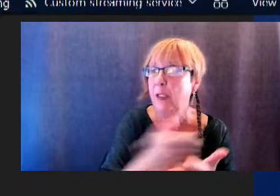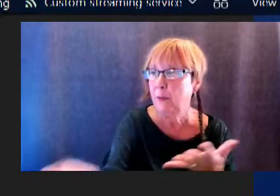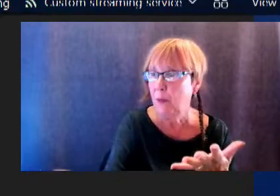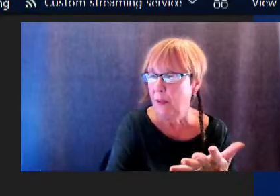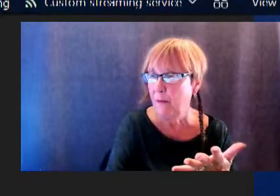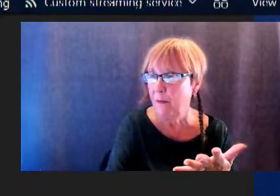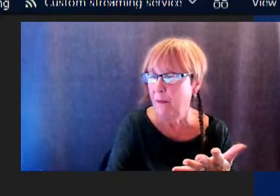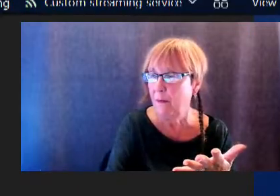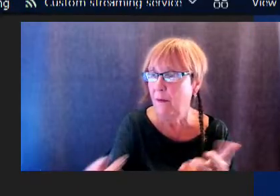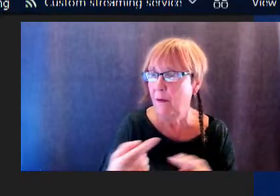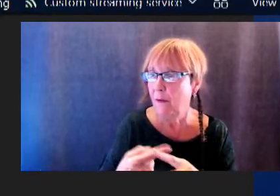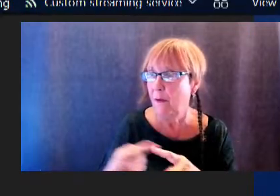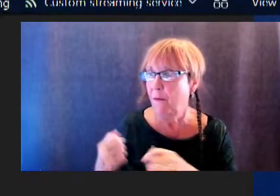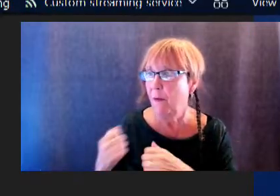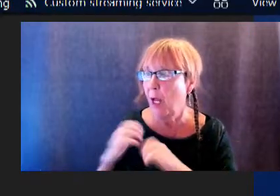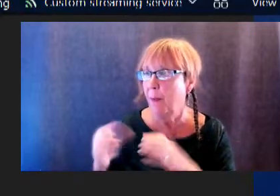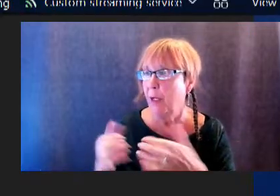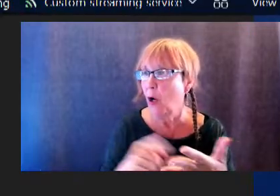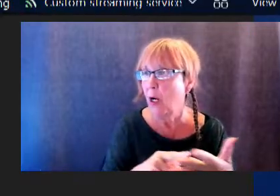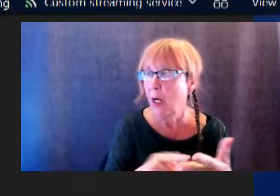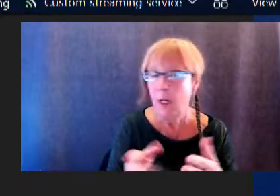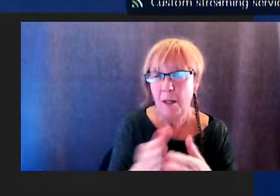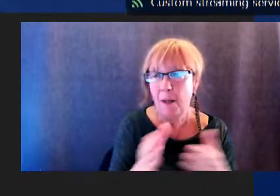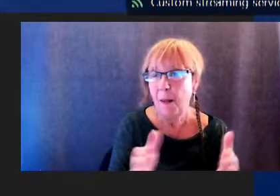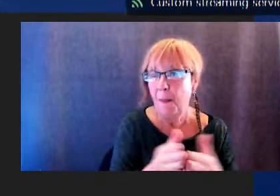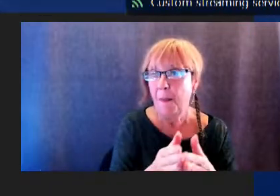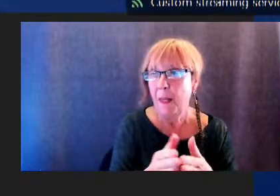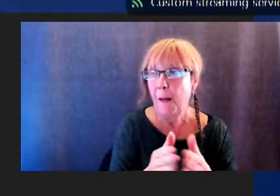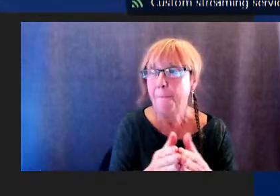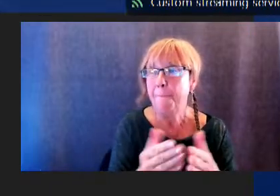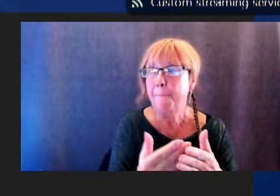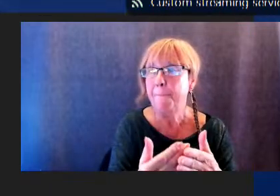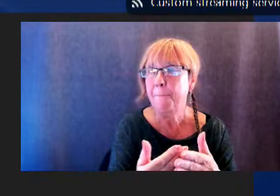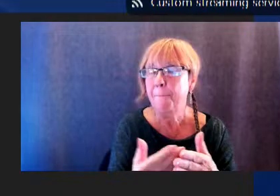quote, in the interim of rebuilding or the sale of a property?